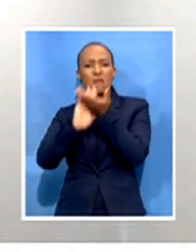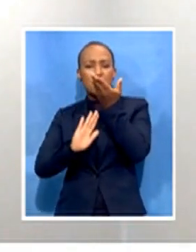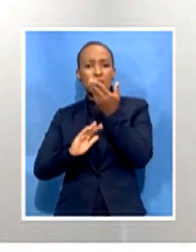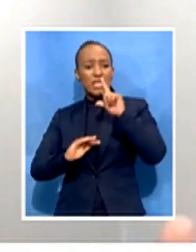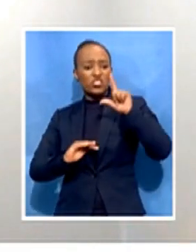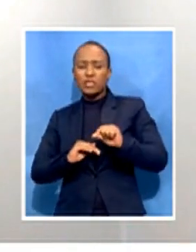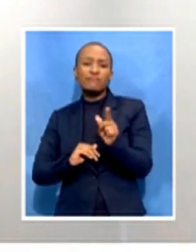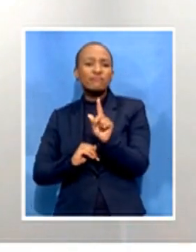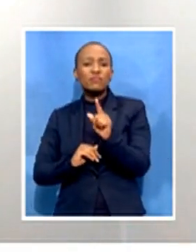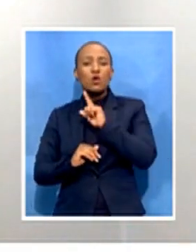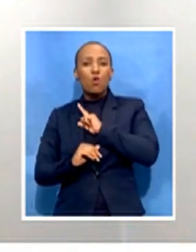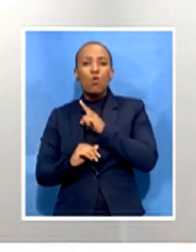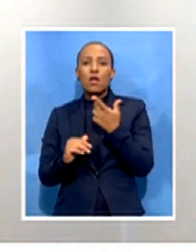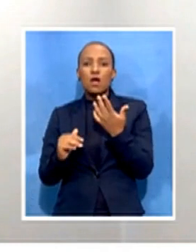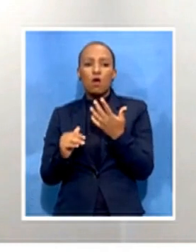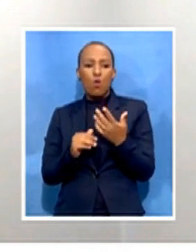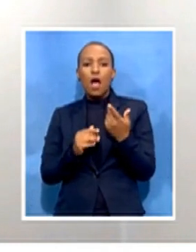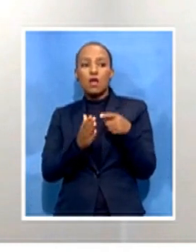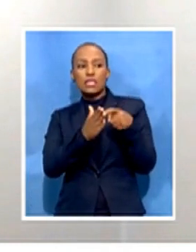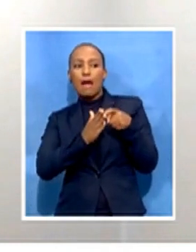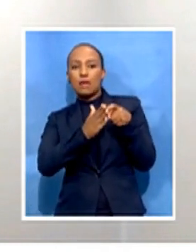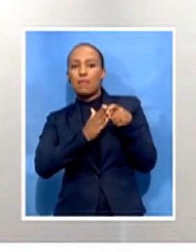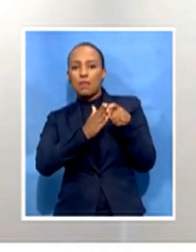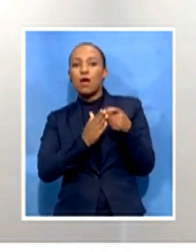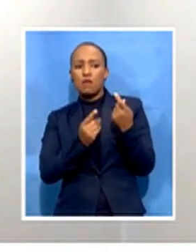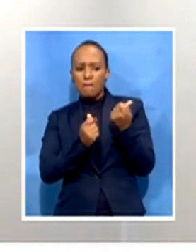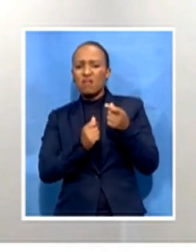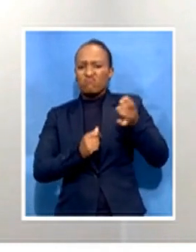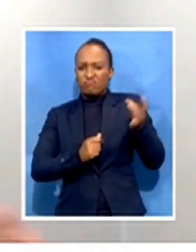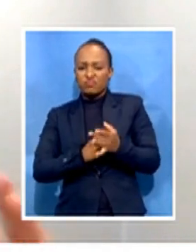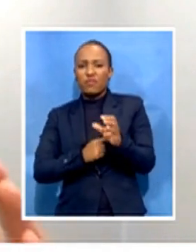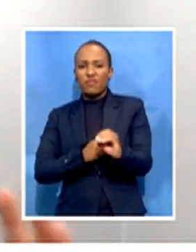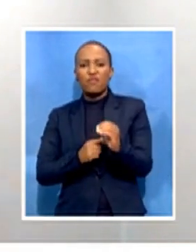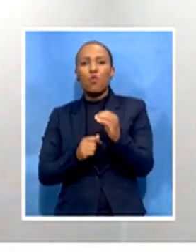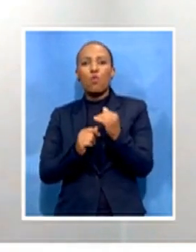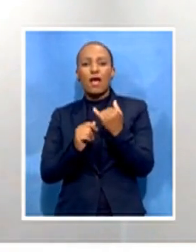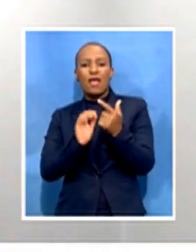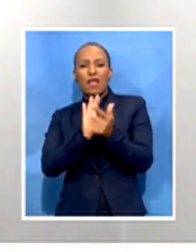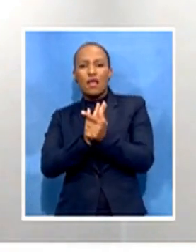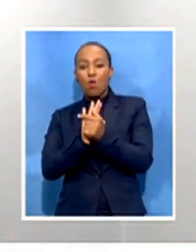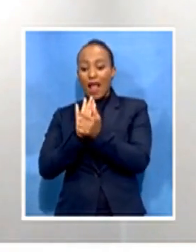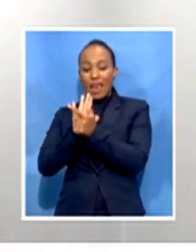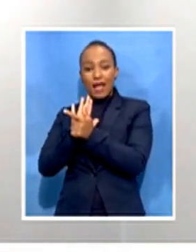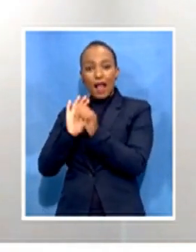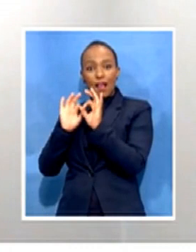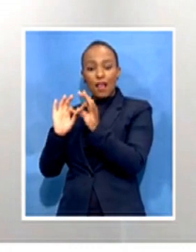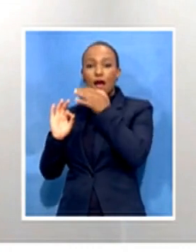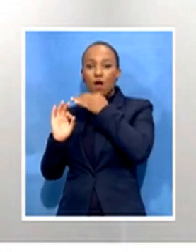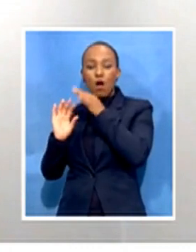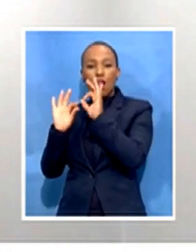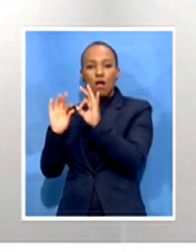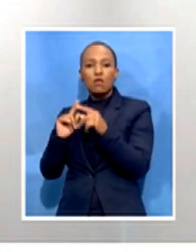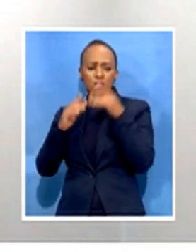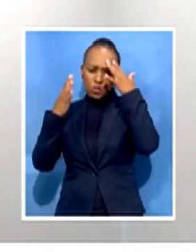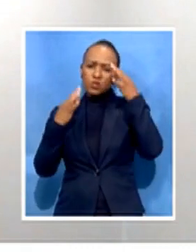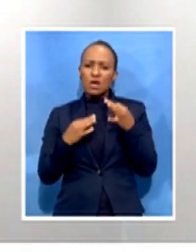demand. If there's no legal supply and only the illegal guys are supplying, they can decide what prices they want to sell these